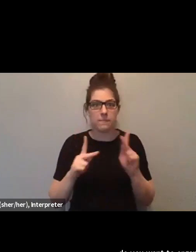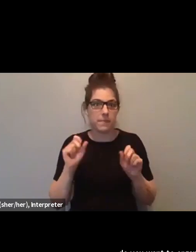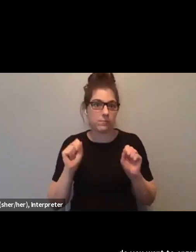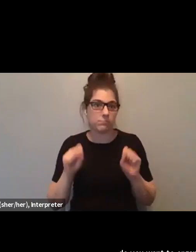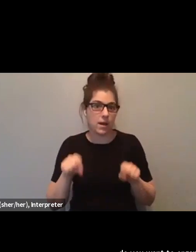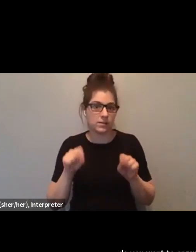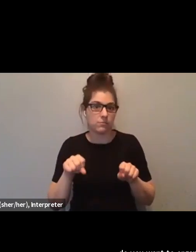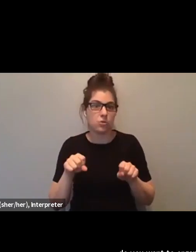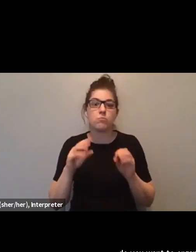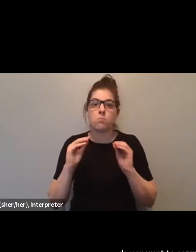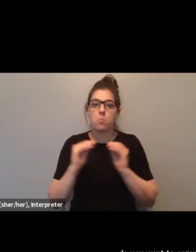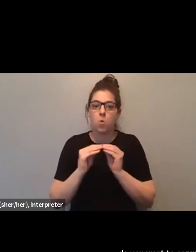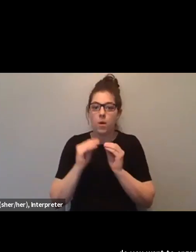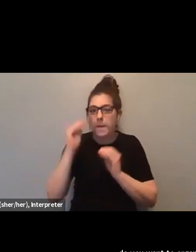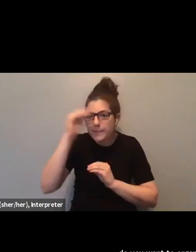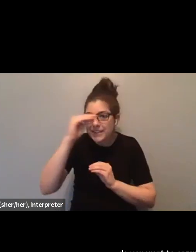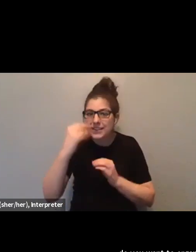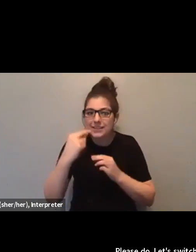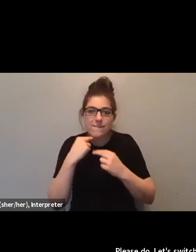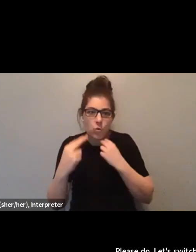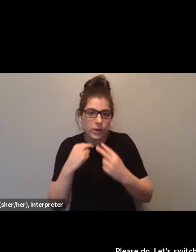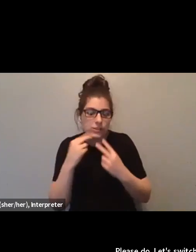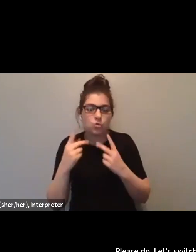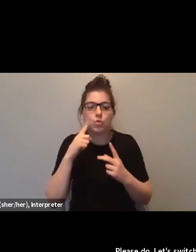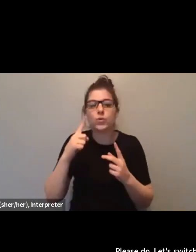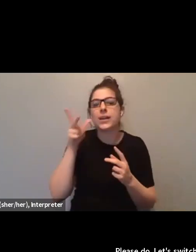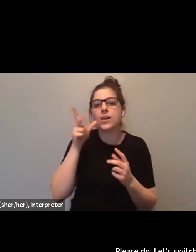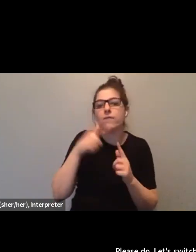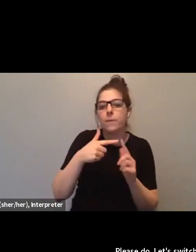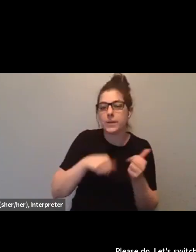mix. And so you all can hear from each other.